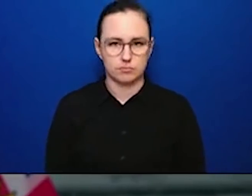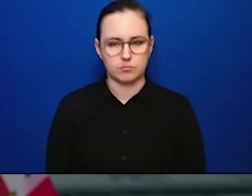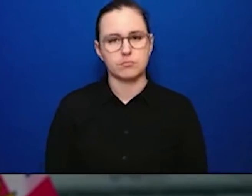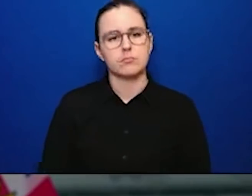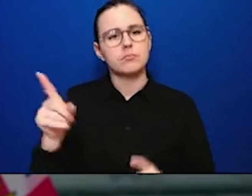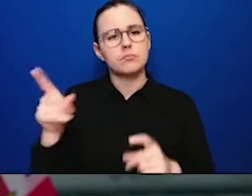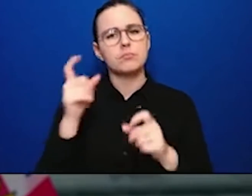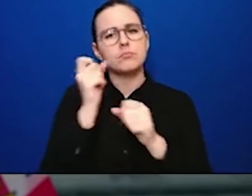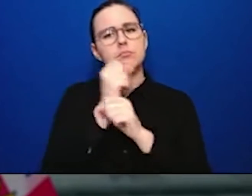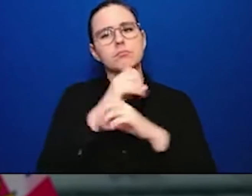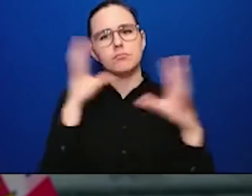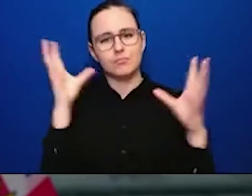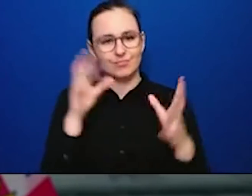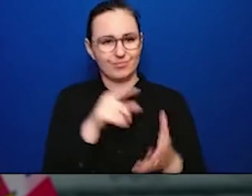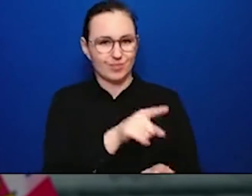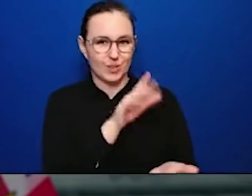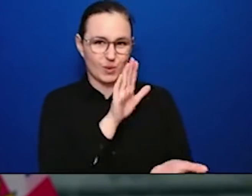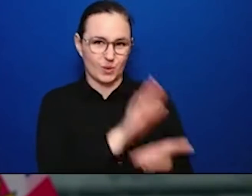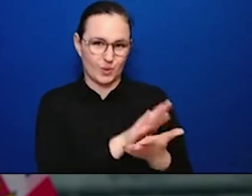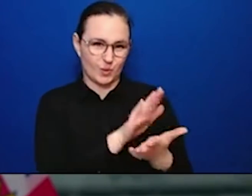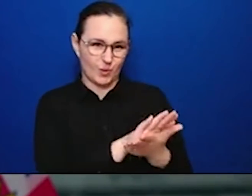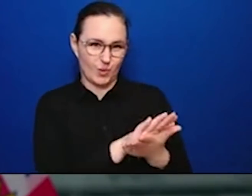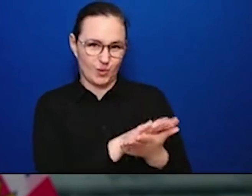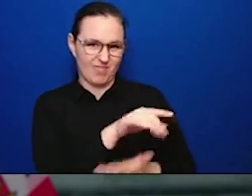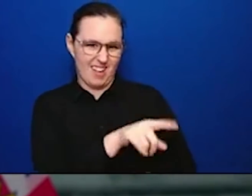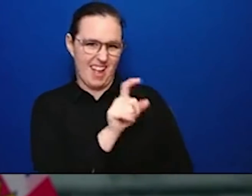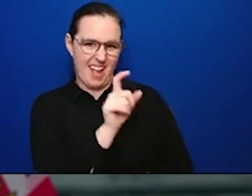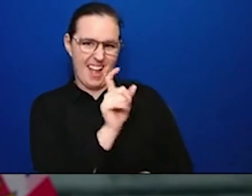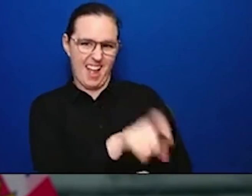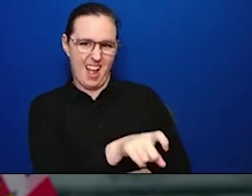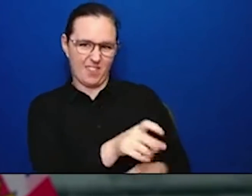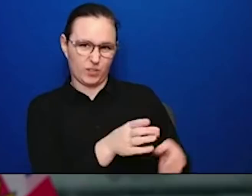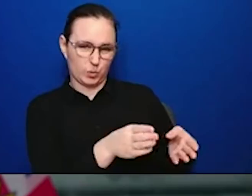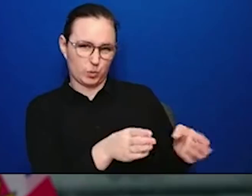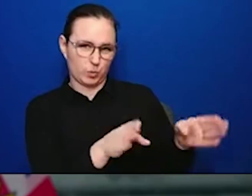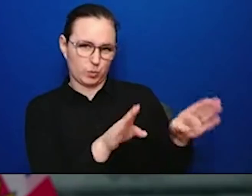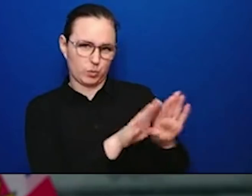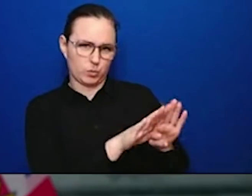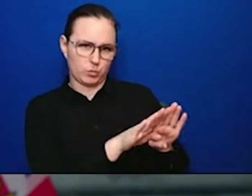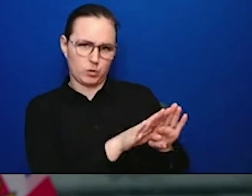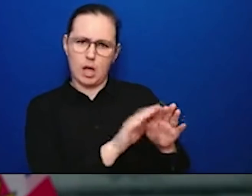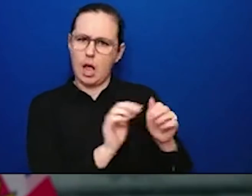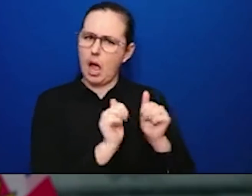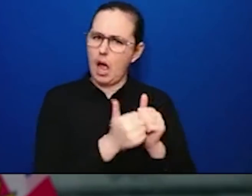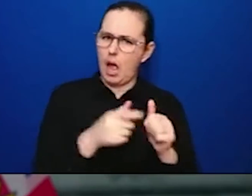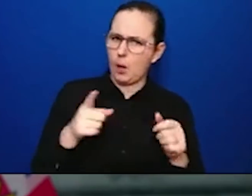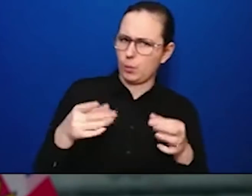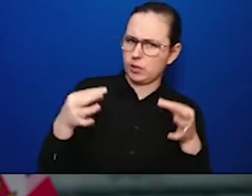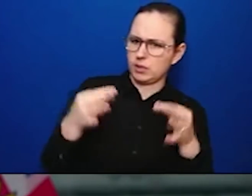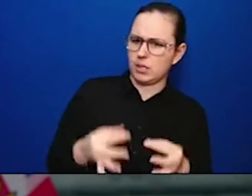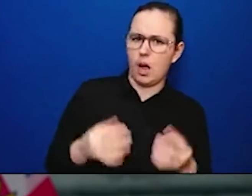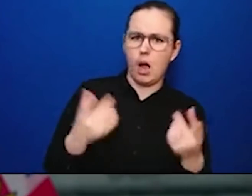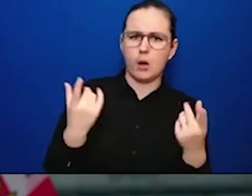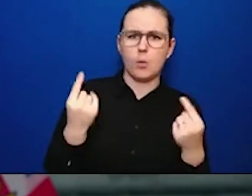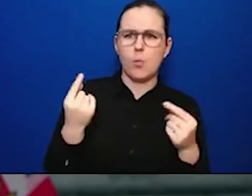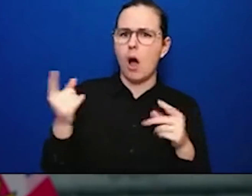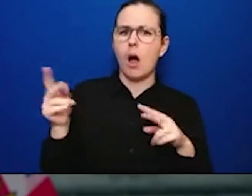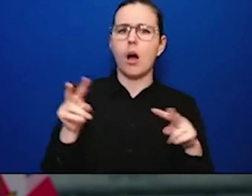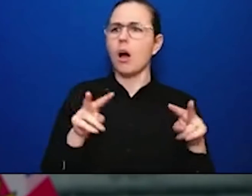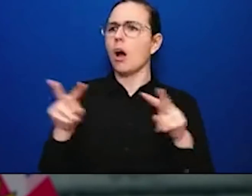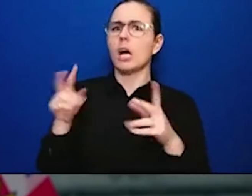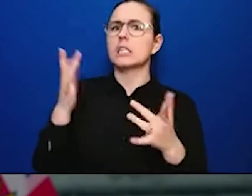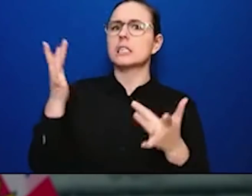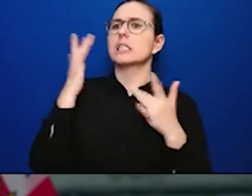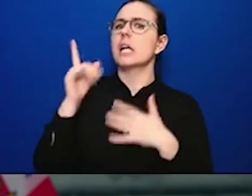what level of sickness would have to be in place to trigger such a closure? And, how much notice would parents be given if the school was about